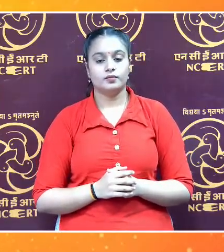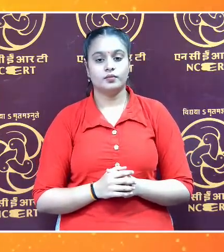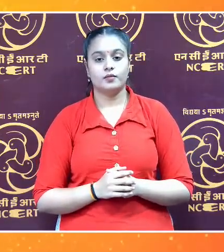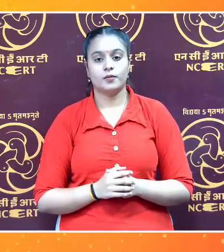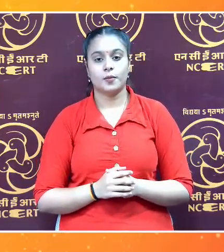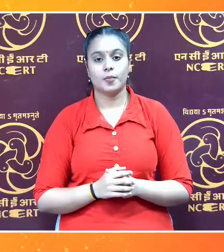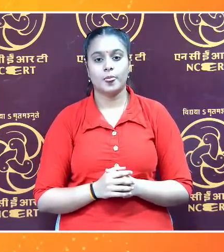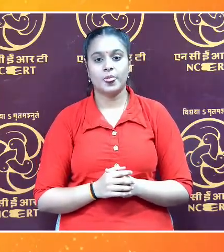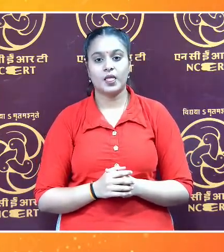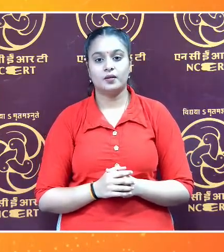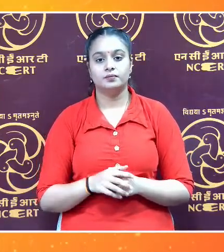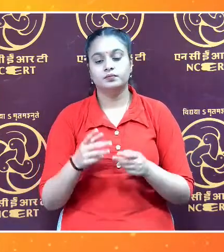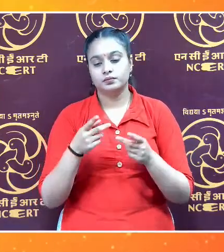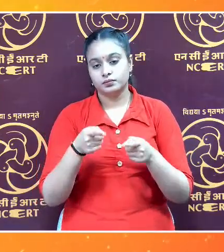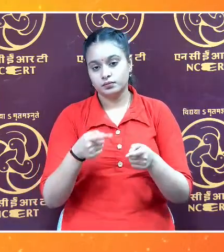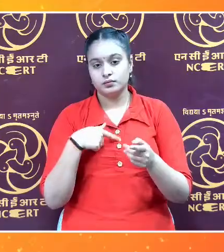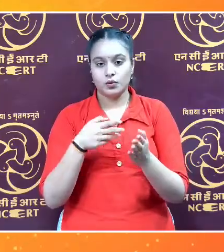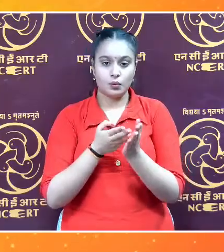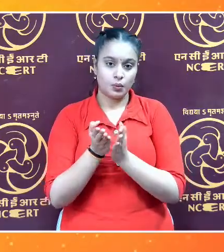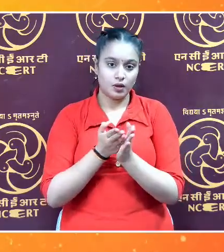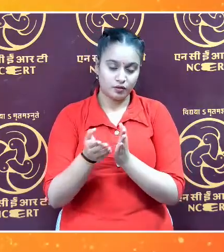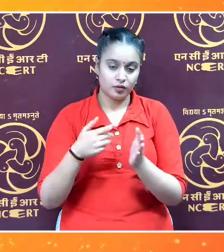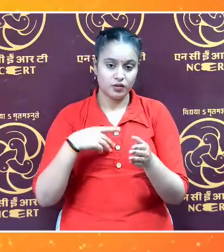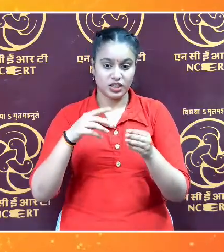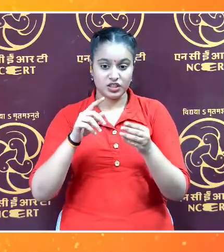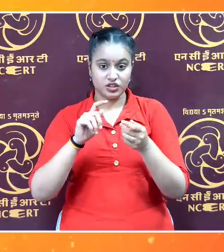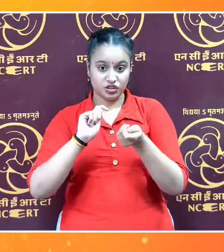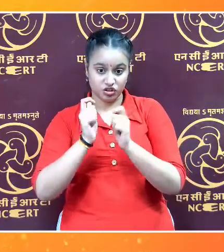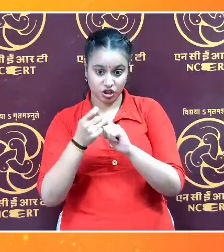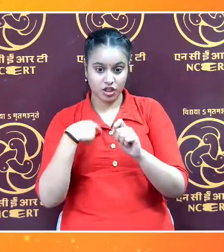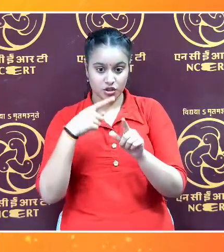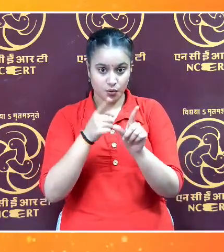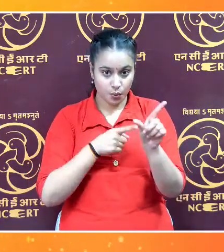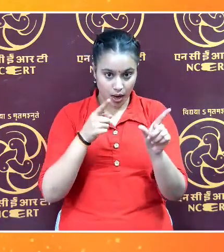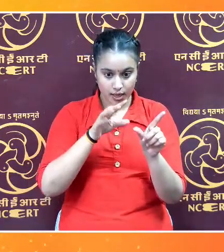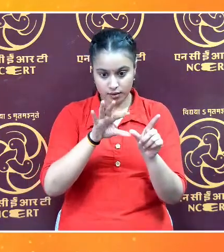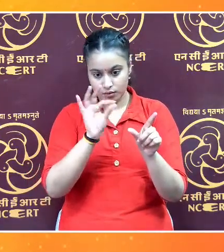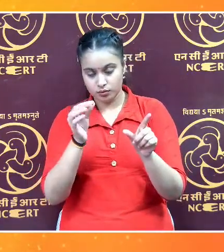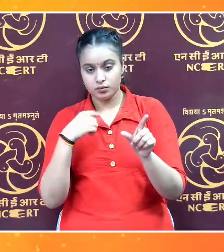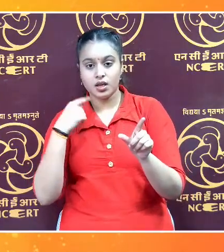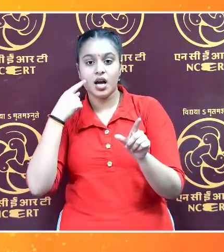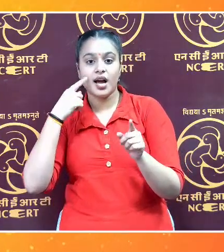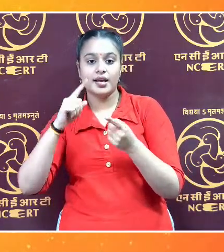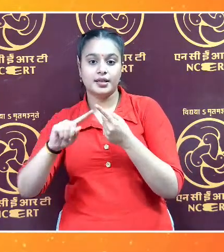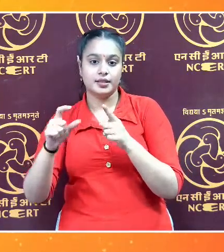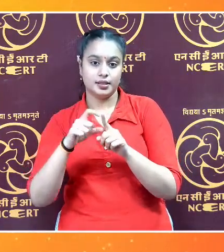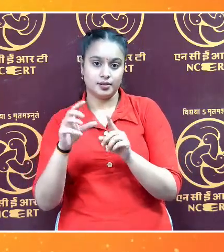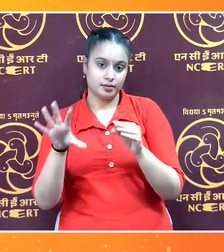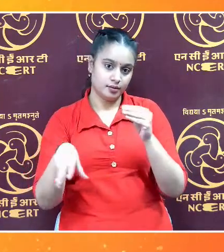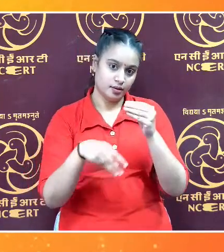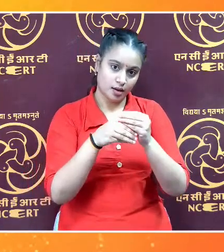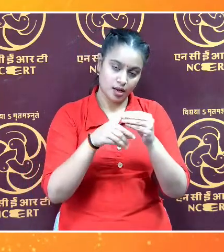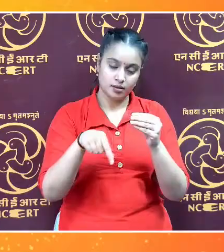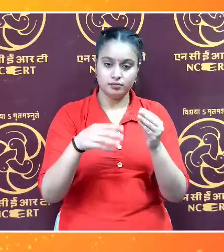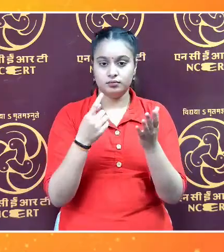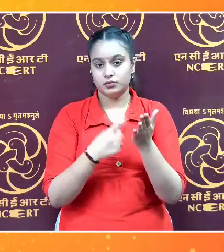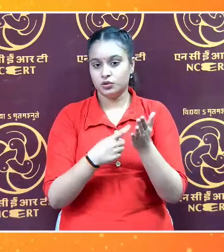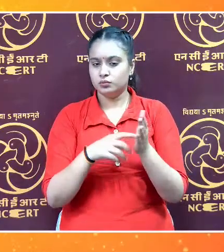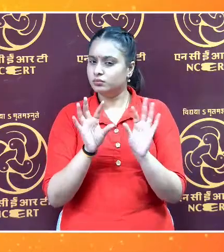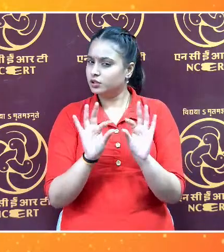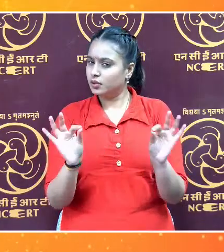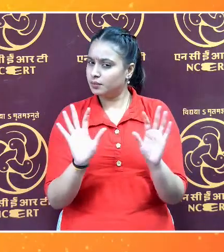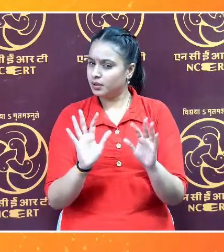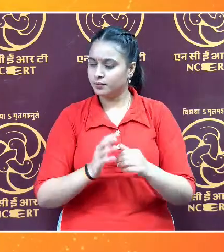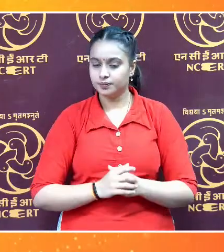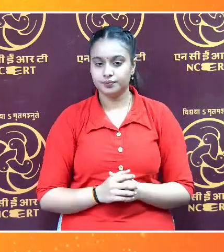accompanied. Accompanied. Yes. So Okay. this is how we are replacing y with ied. Oh. So this is one rule. So is it simple now? Yes, very